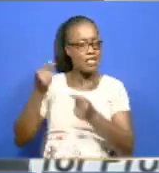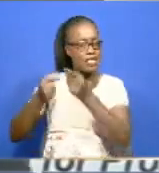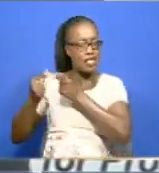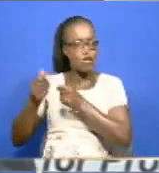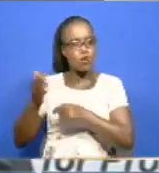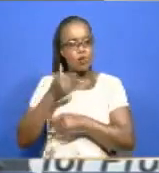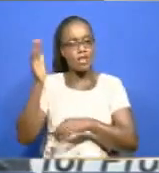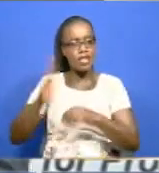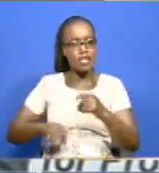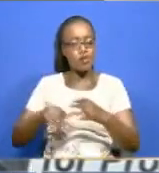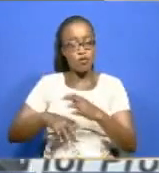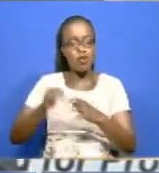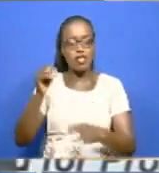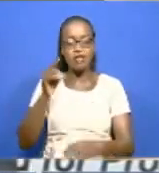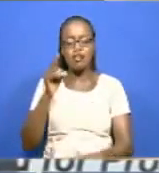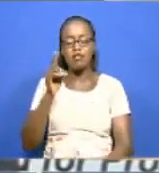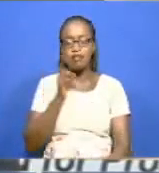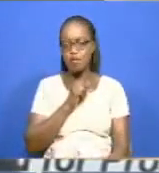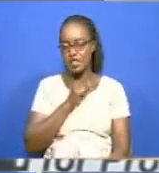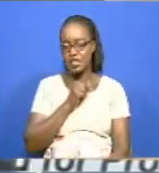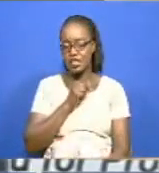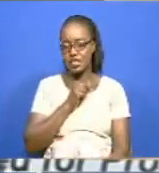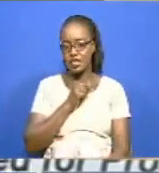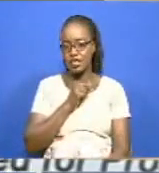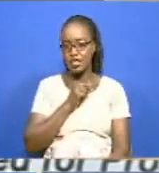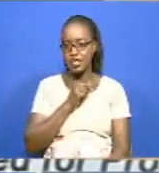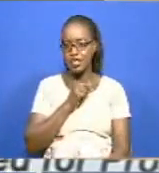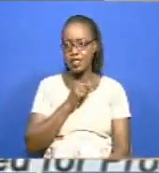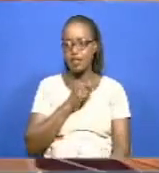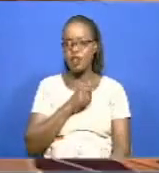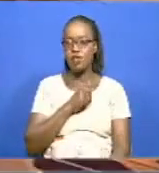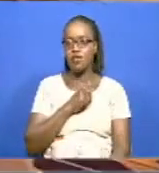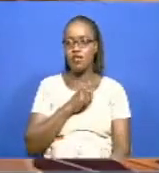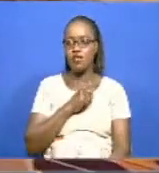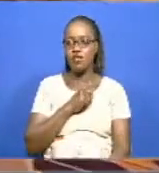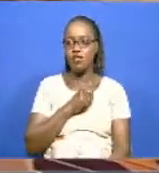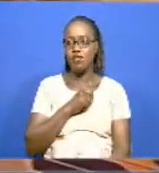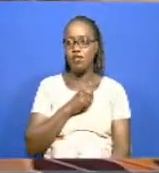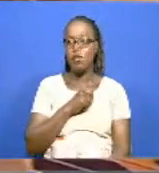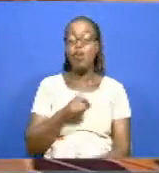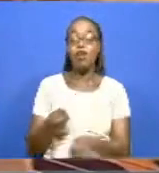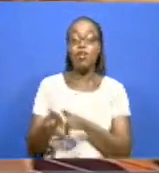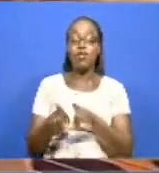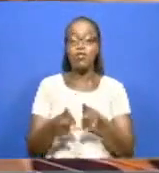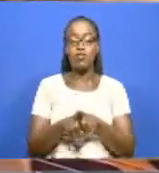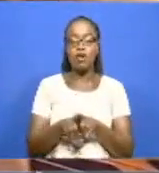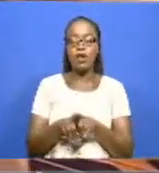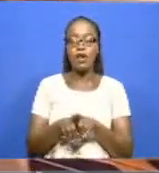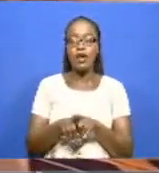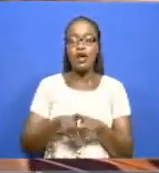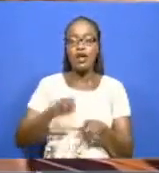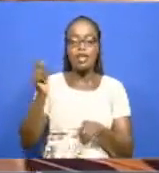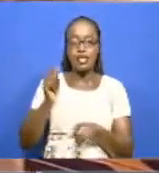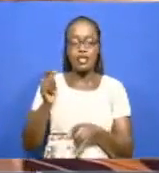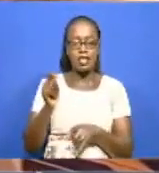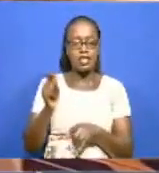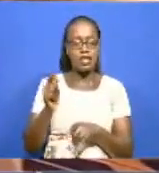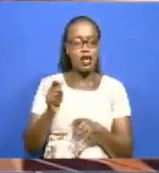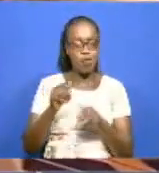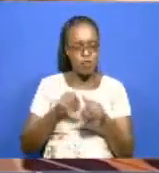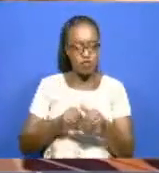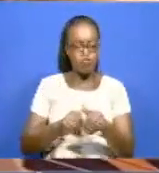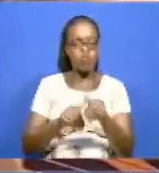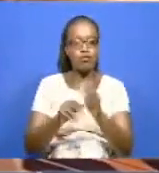we even found it. That way, we'll then have made a sensible contribution. At the same time, he urged Kenyans to adhere to the restrictions